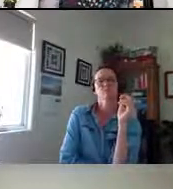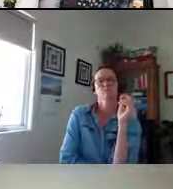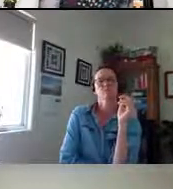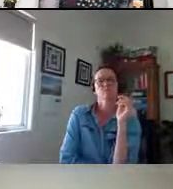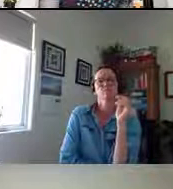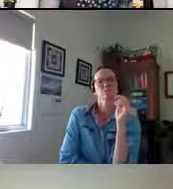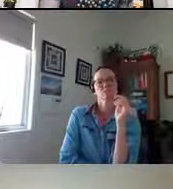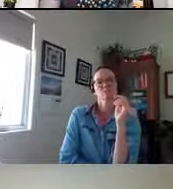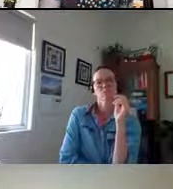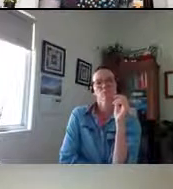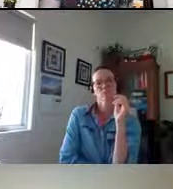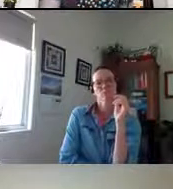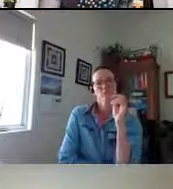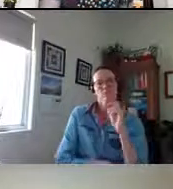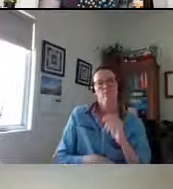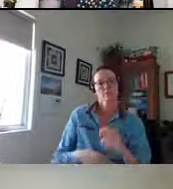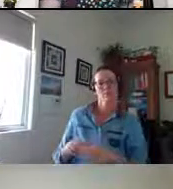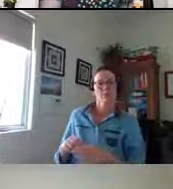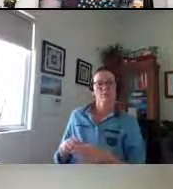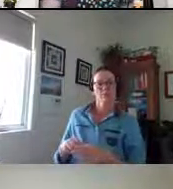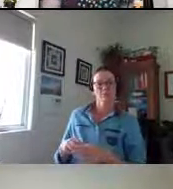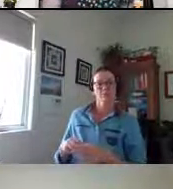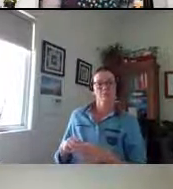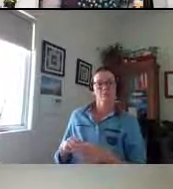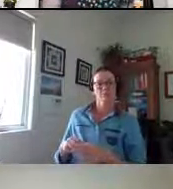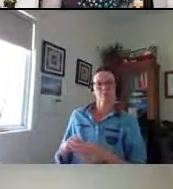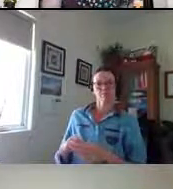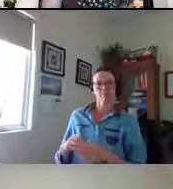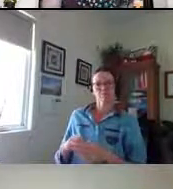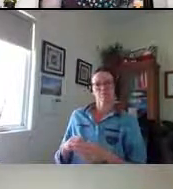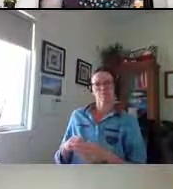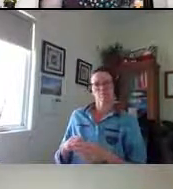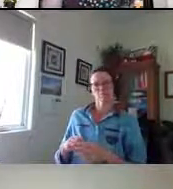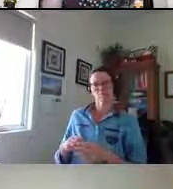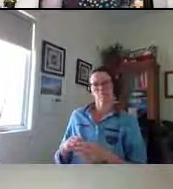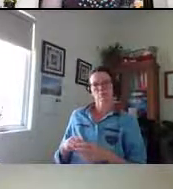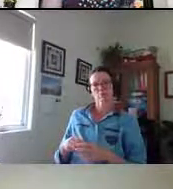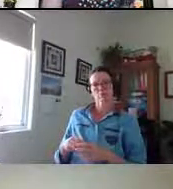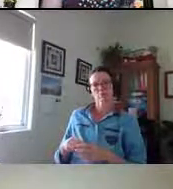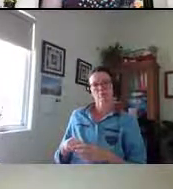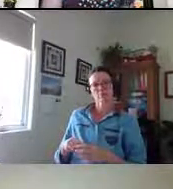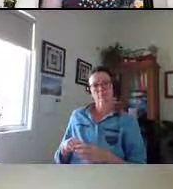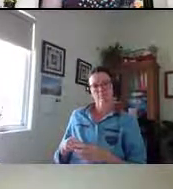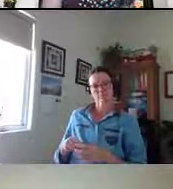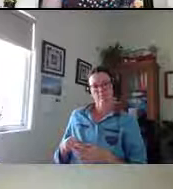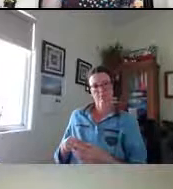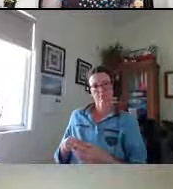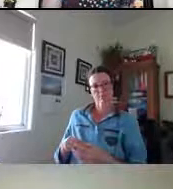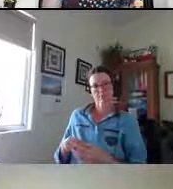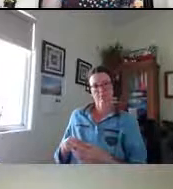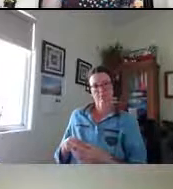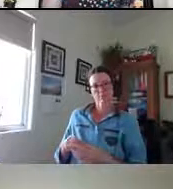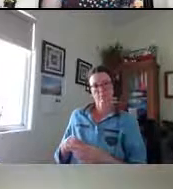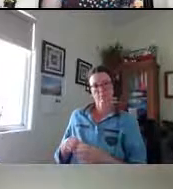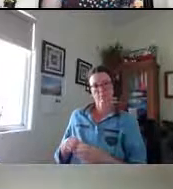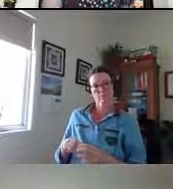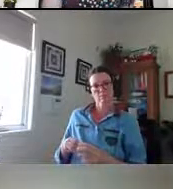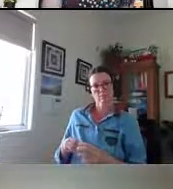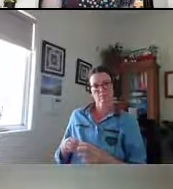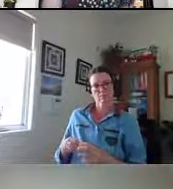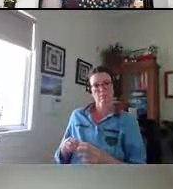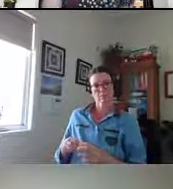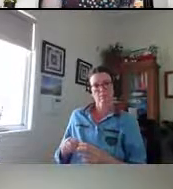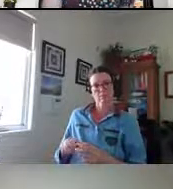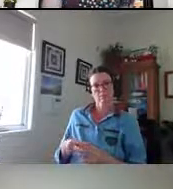network, that can be quite tricky to find a way that you're not replicating infrastructure. So resolving some of that